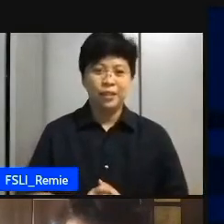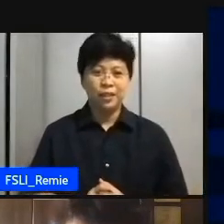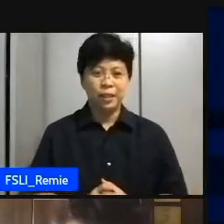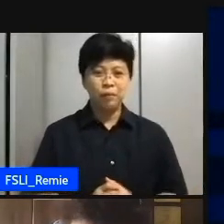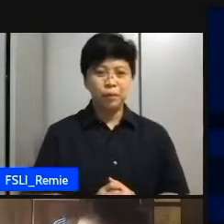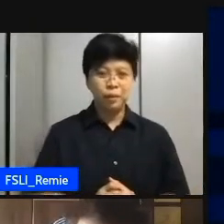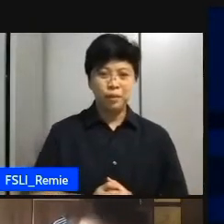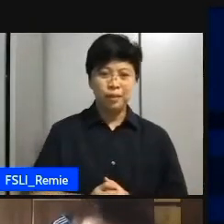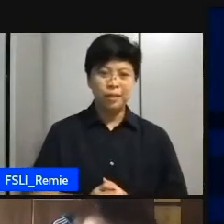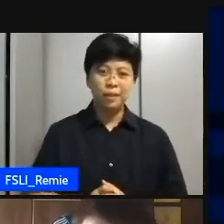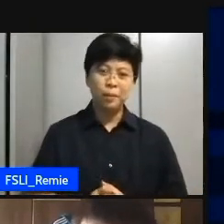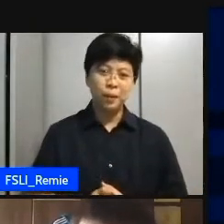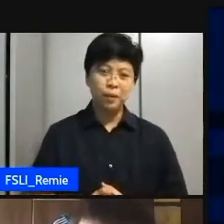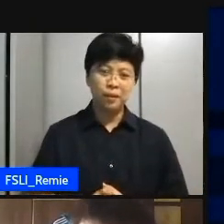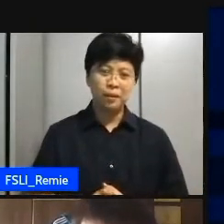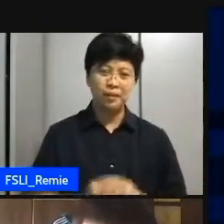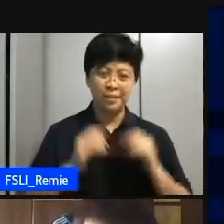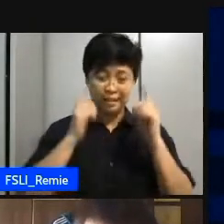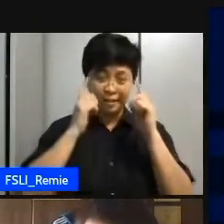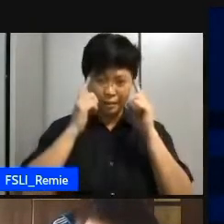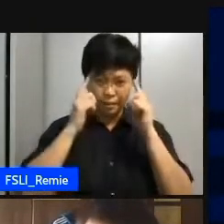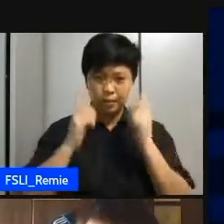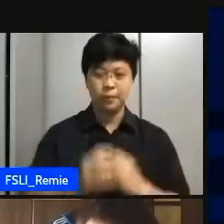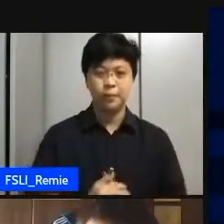Thank you.